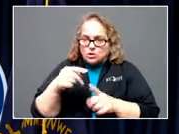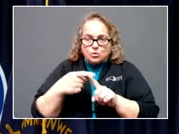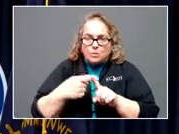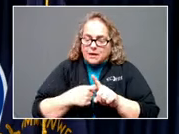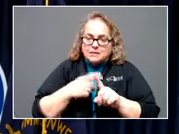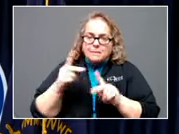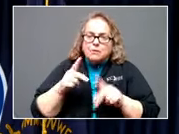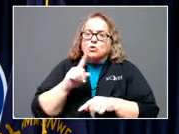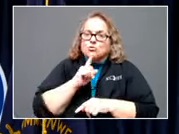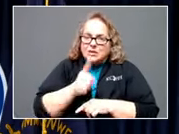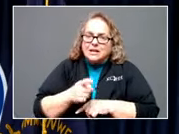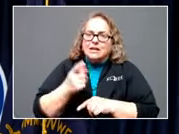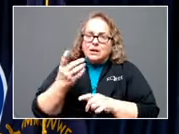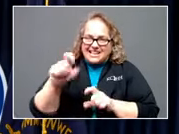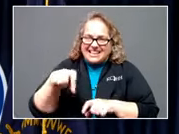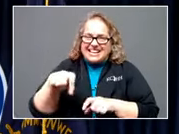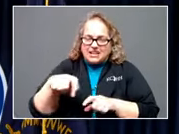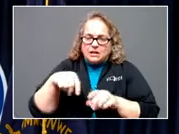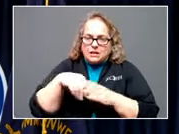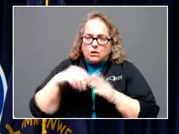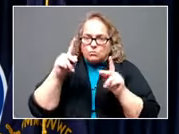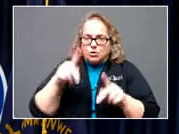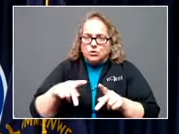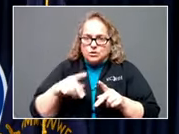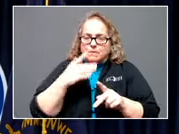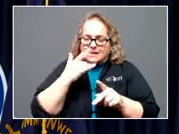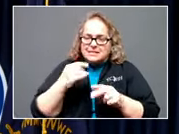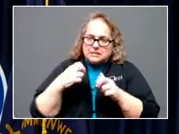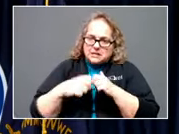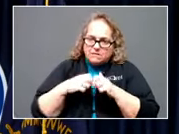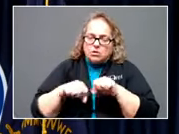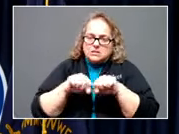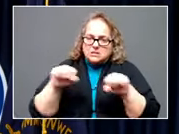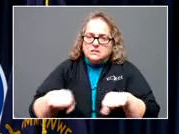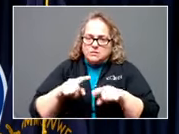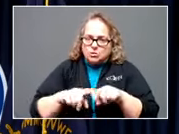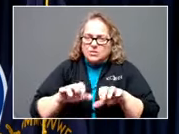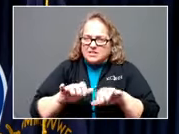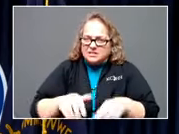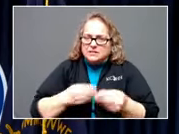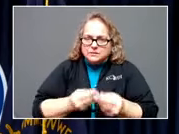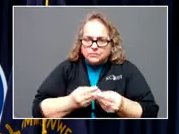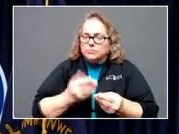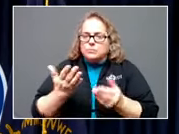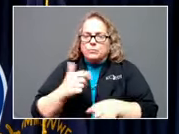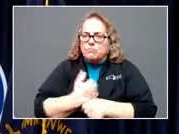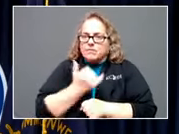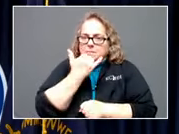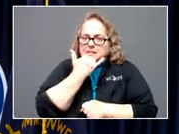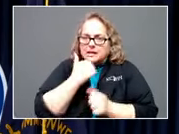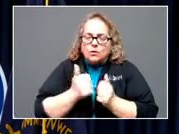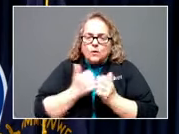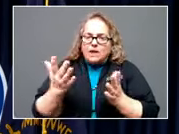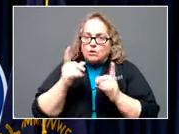really want to go to these because it is a difficult system. You are likely to make a mistake without going to one of these,